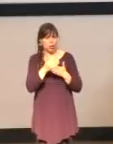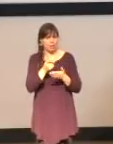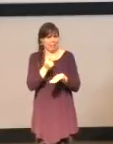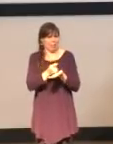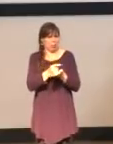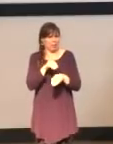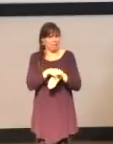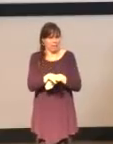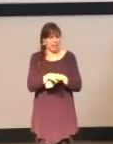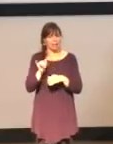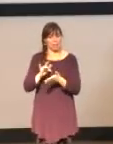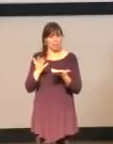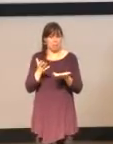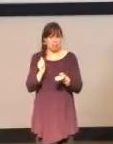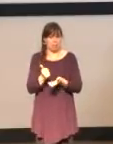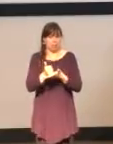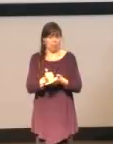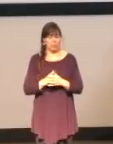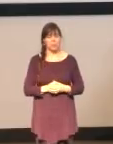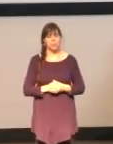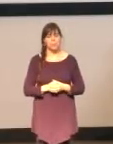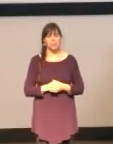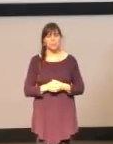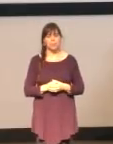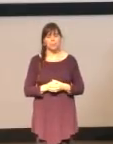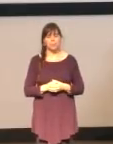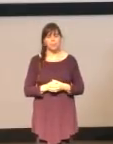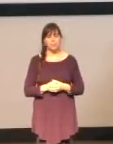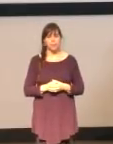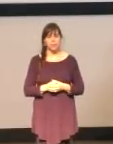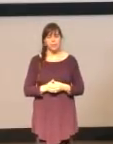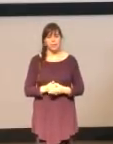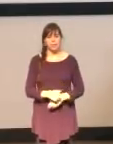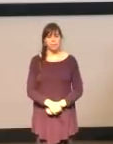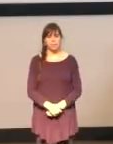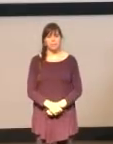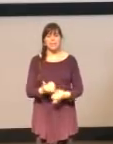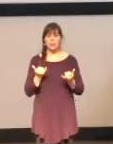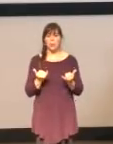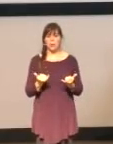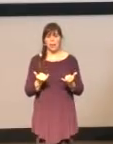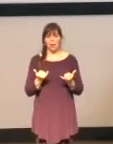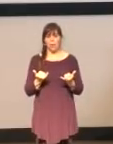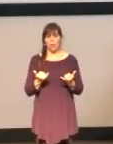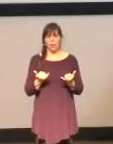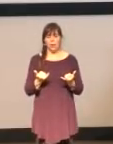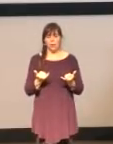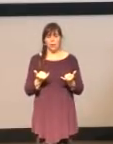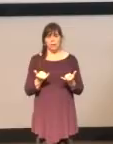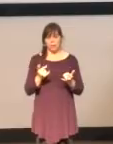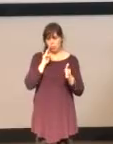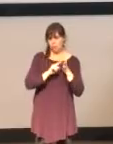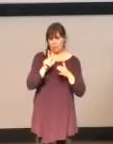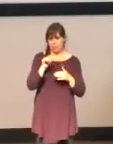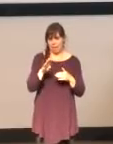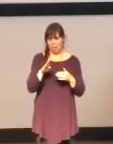effect. We are currently in the research